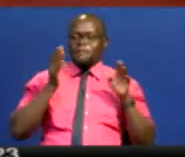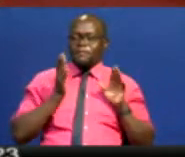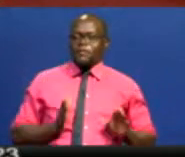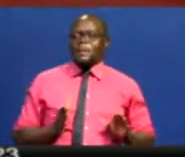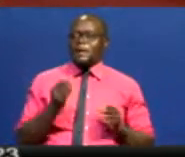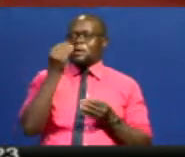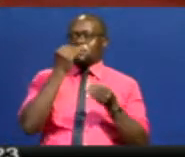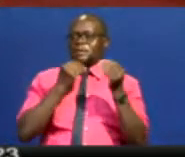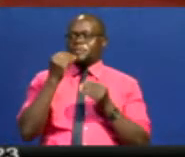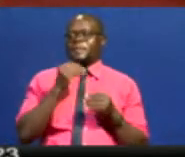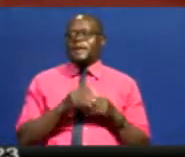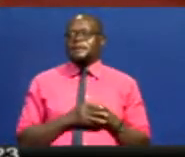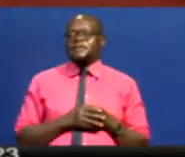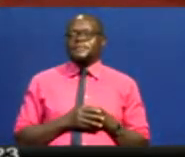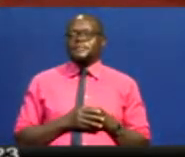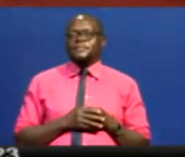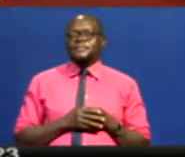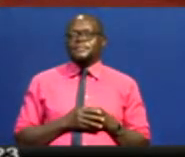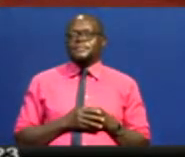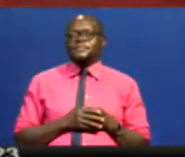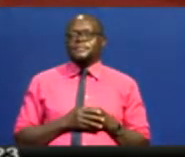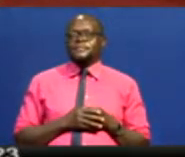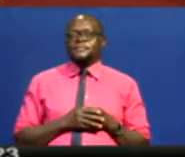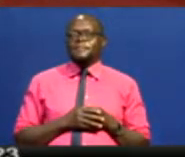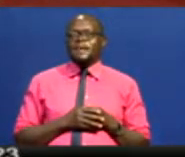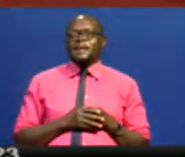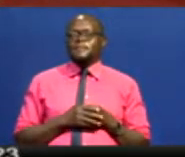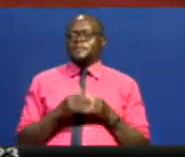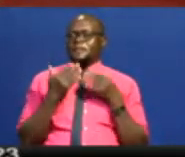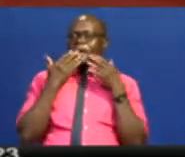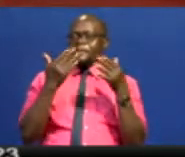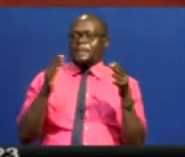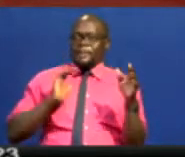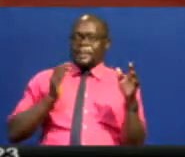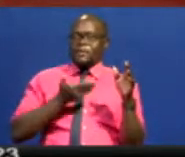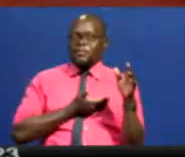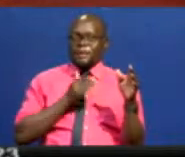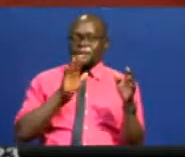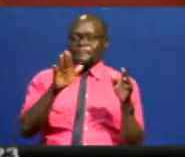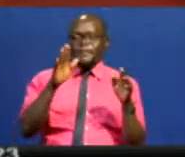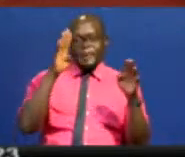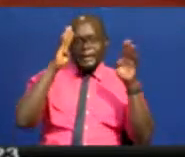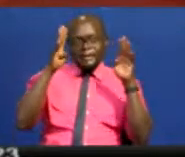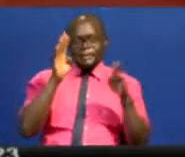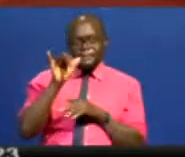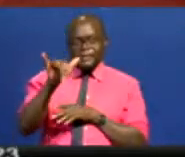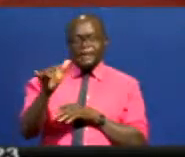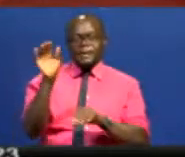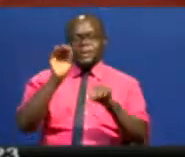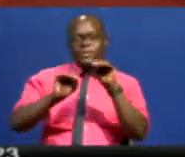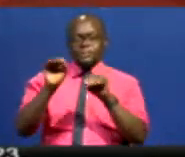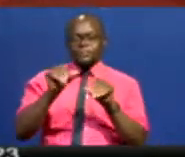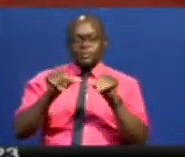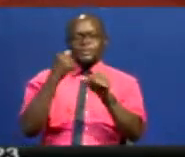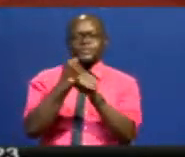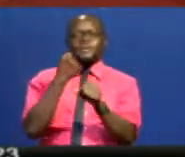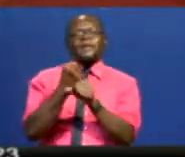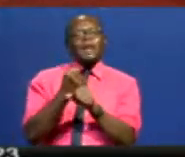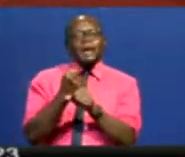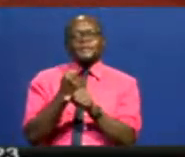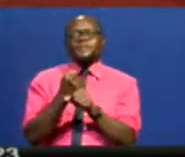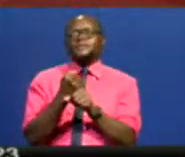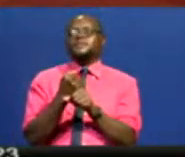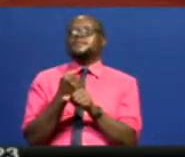consumption. I want to applaud the committee for the initiative that they continue doing